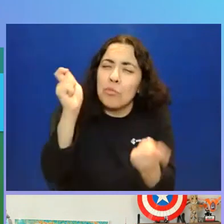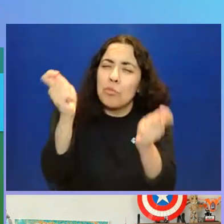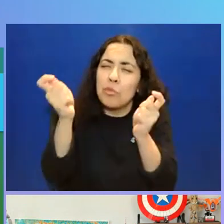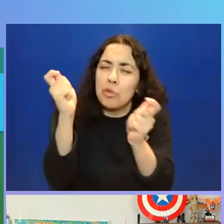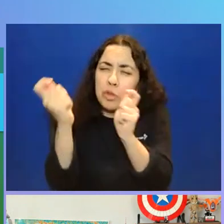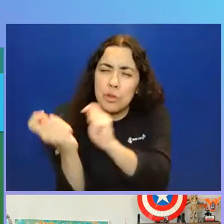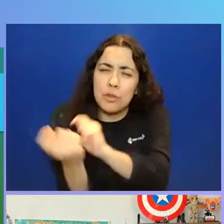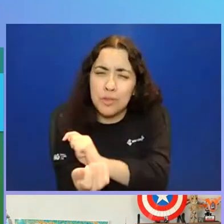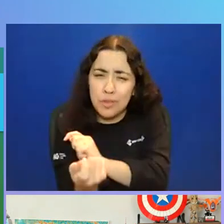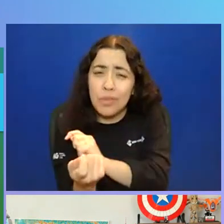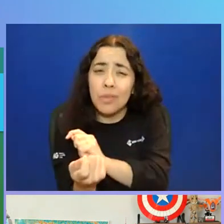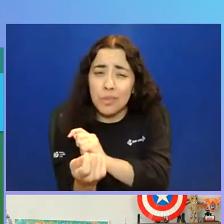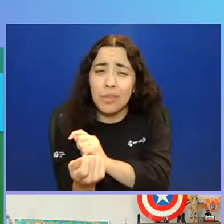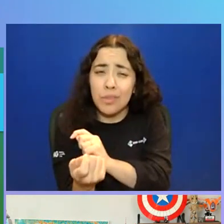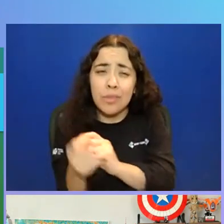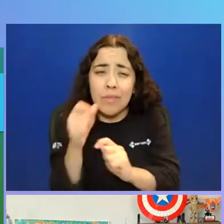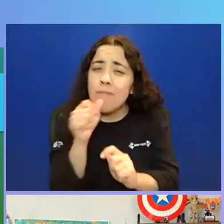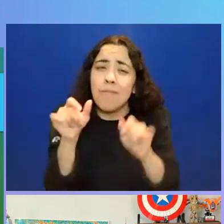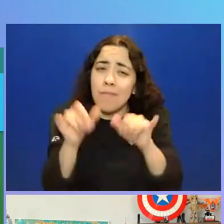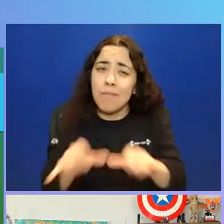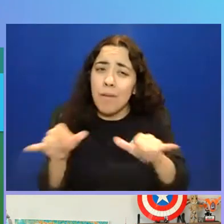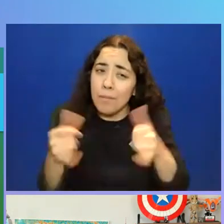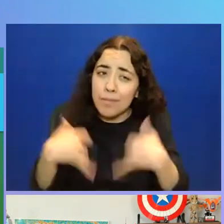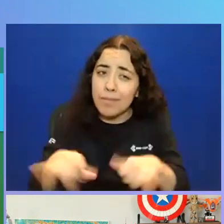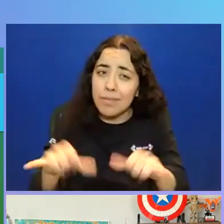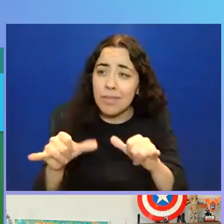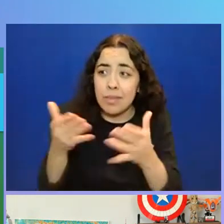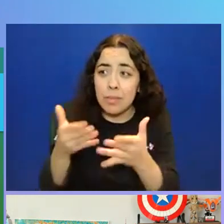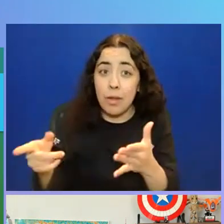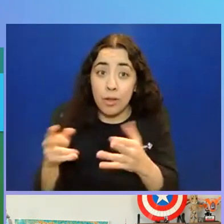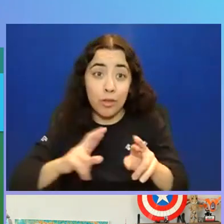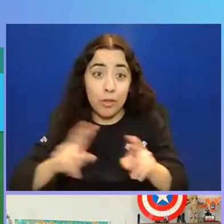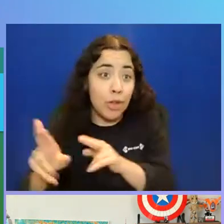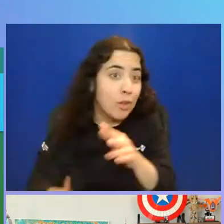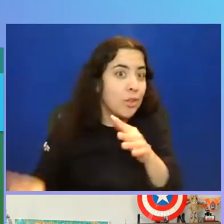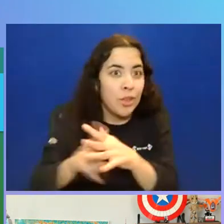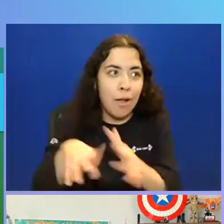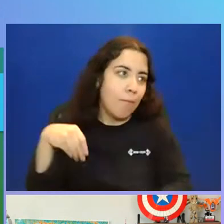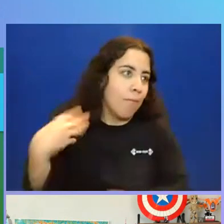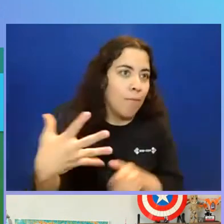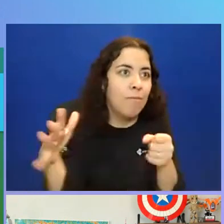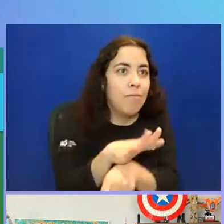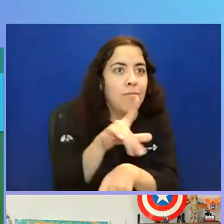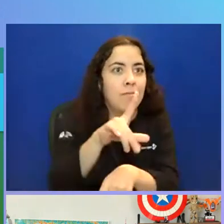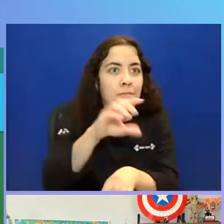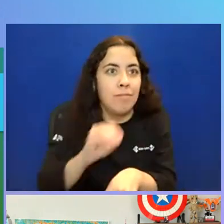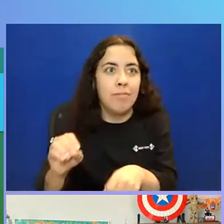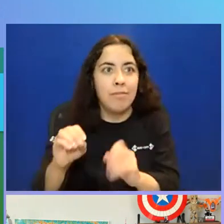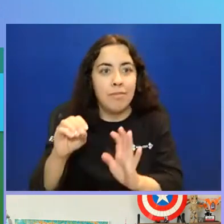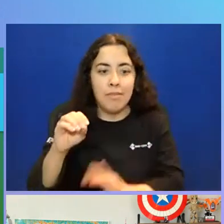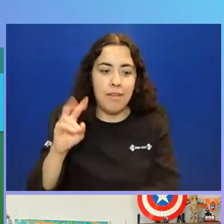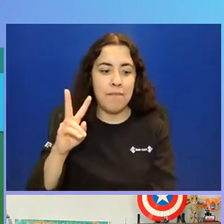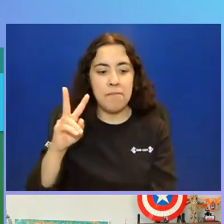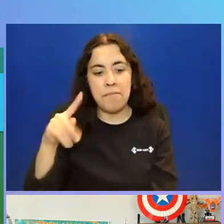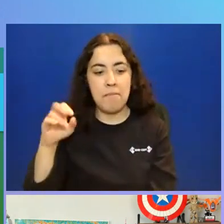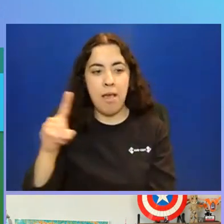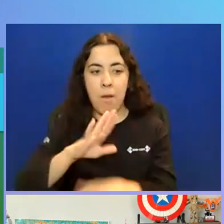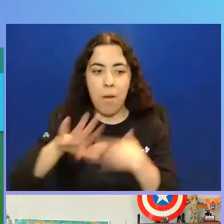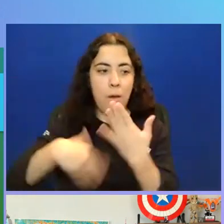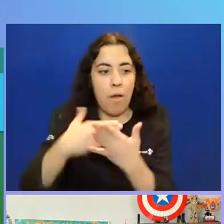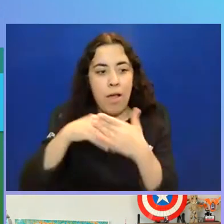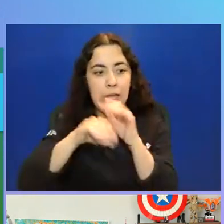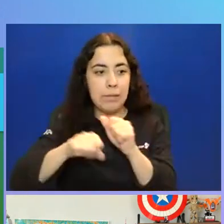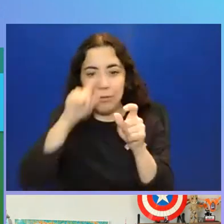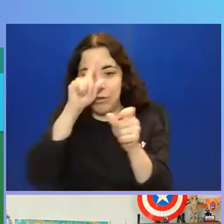it's still not commonplace that suppliers out there are ready to show their VPAT or their whole accessibility strategy or